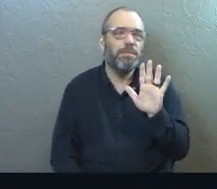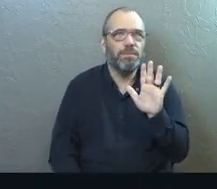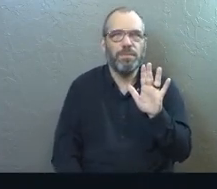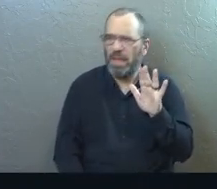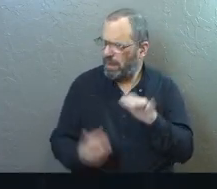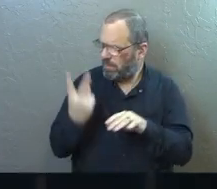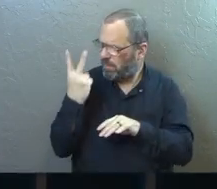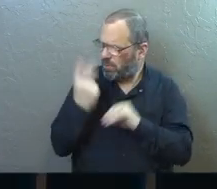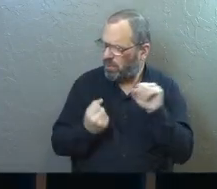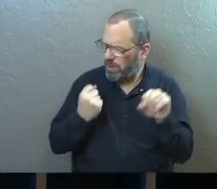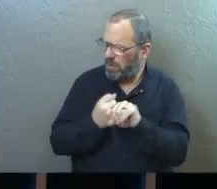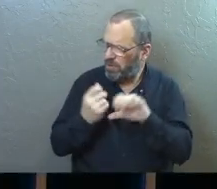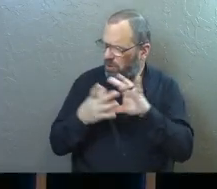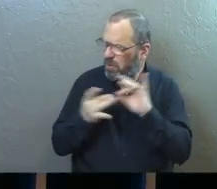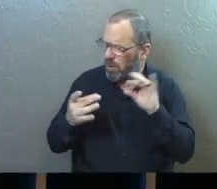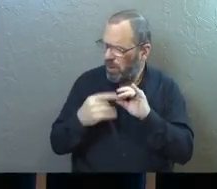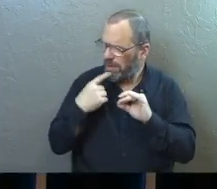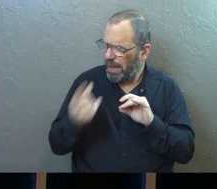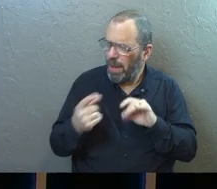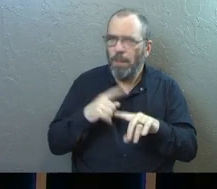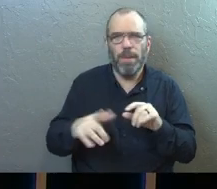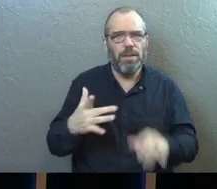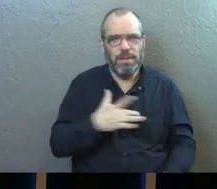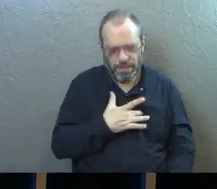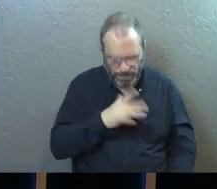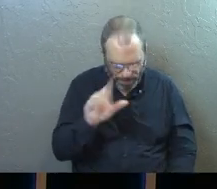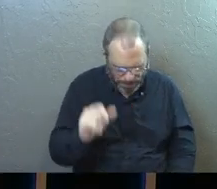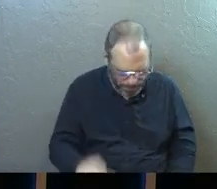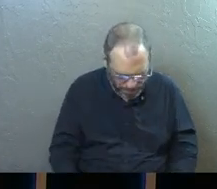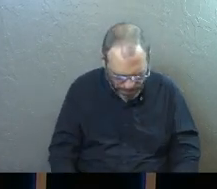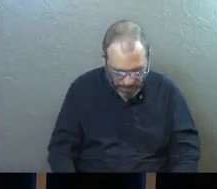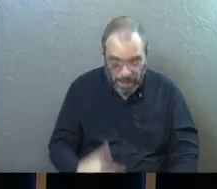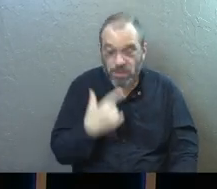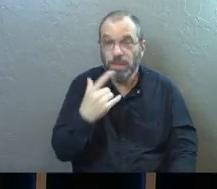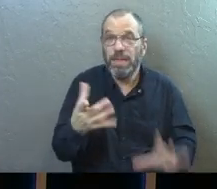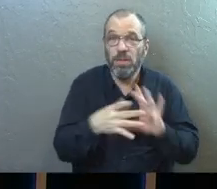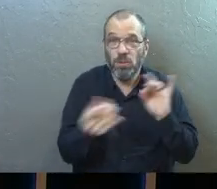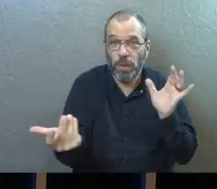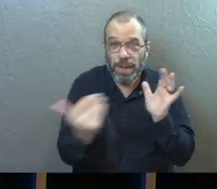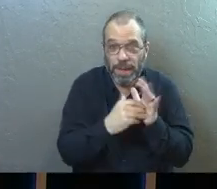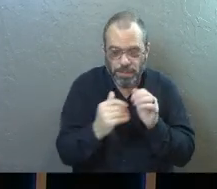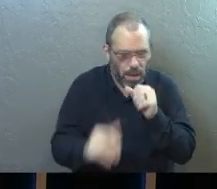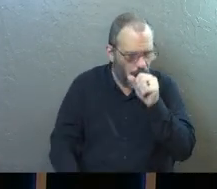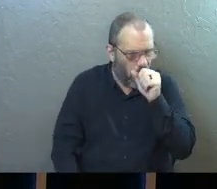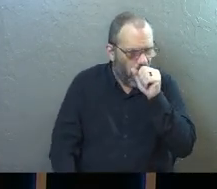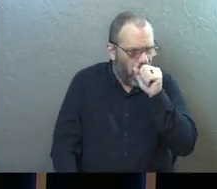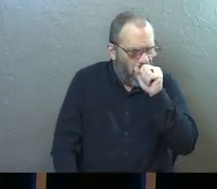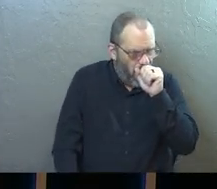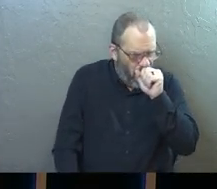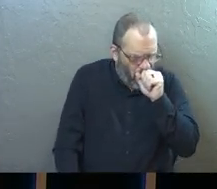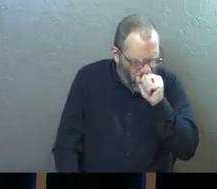I think a couple years ago I shared this story, but it again, was on my heart so heavy for this sermon, and so I wanted to bring it back up. But